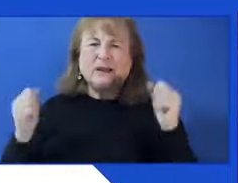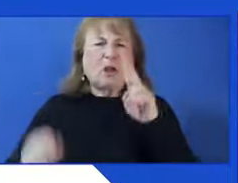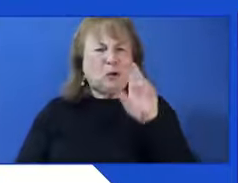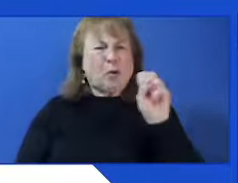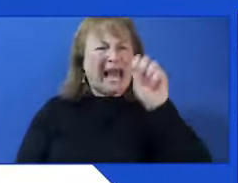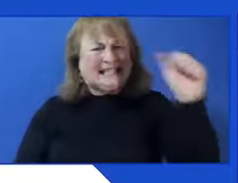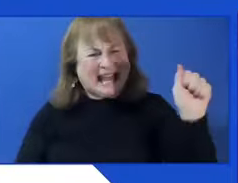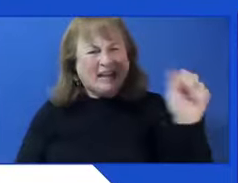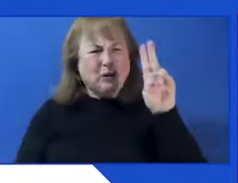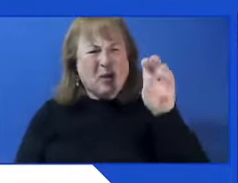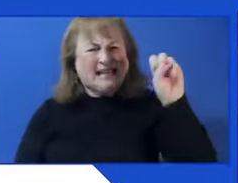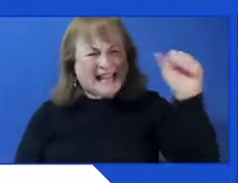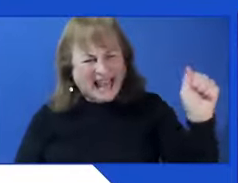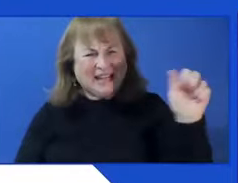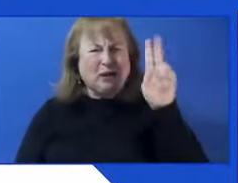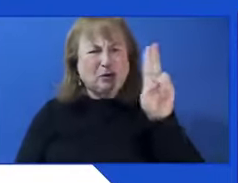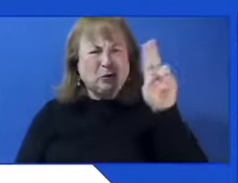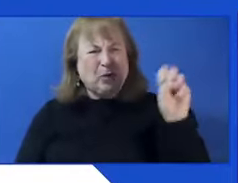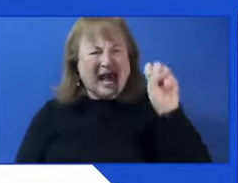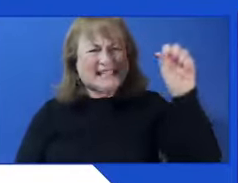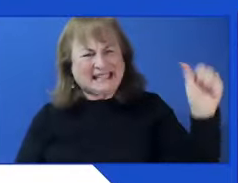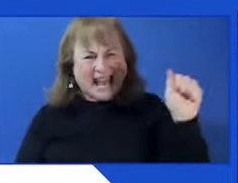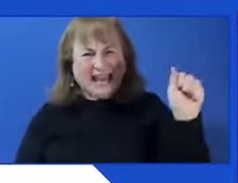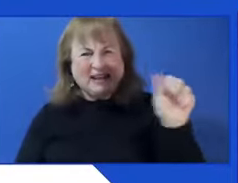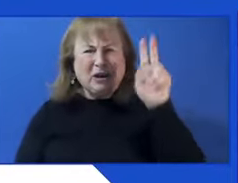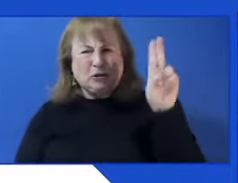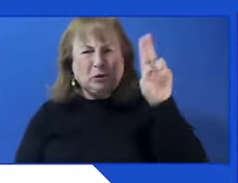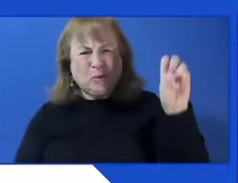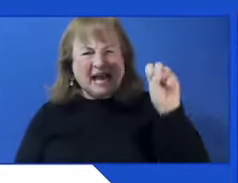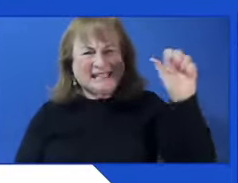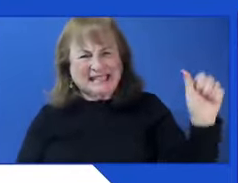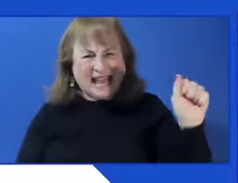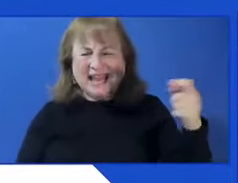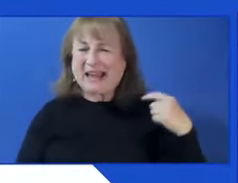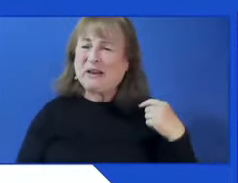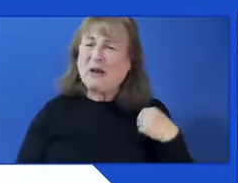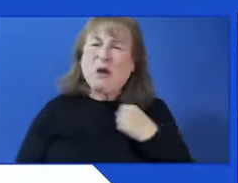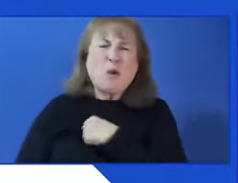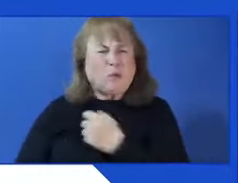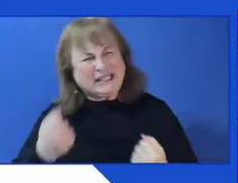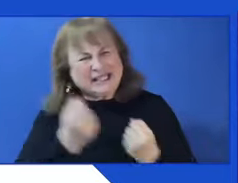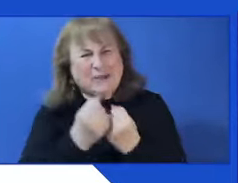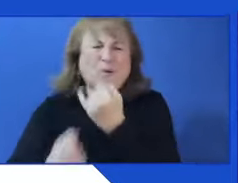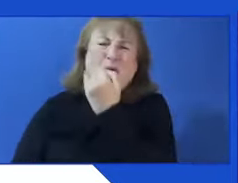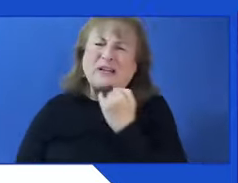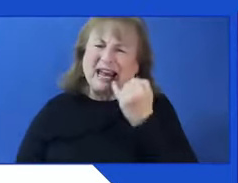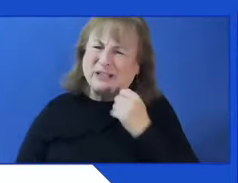USA, USA, USA, we are with Israel.